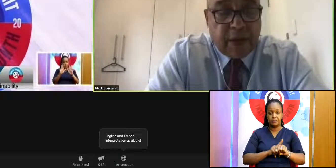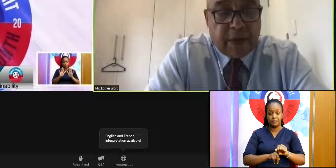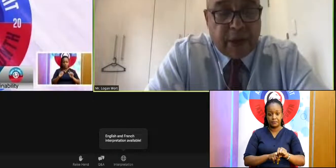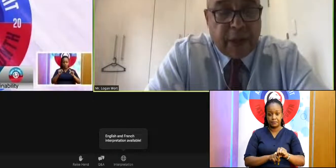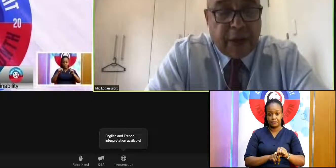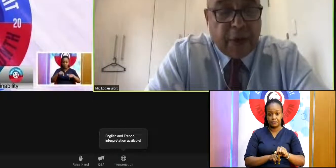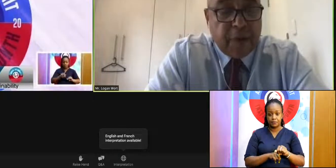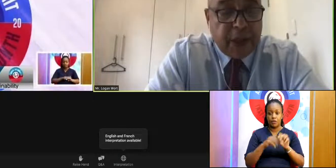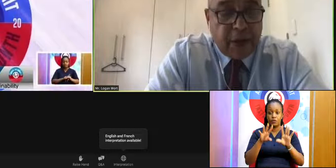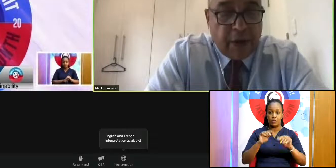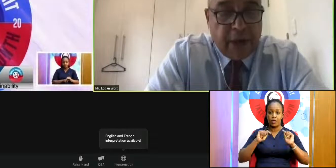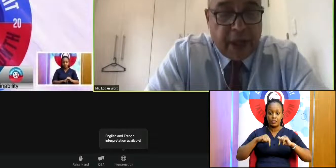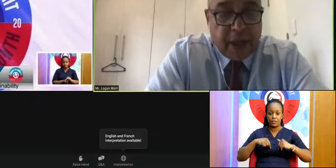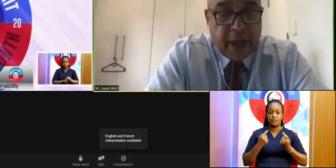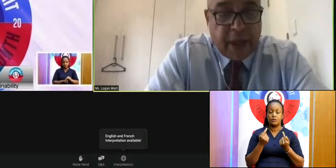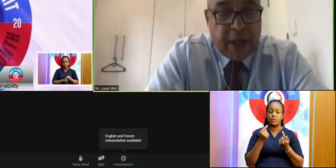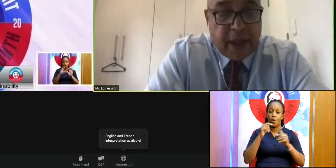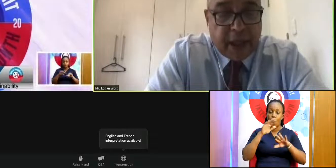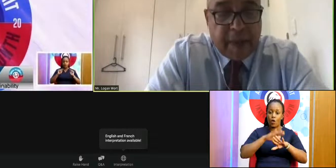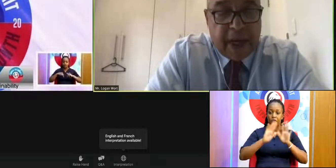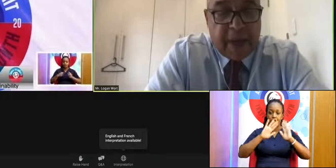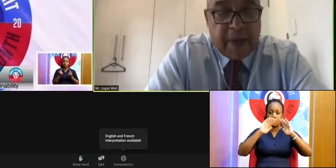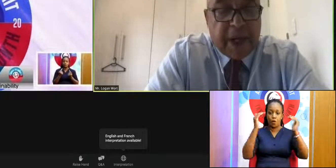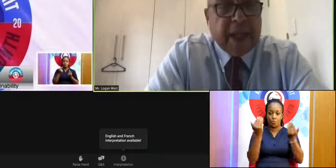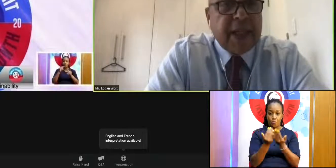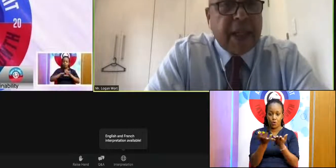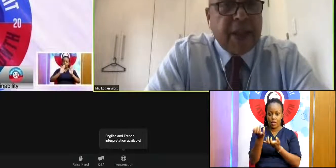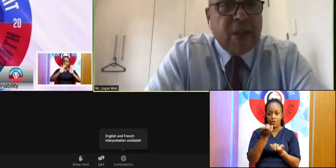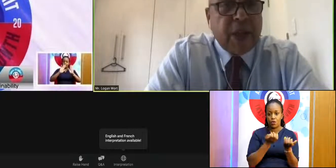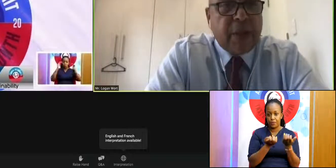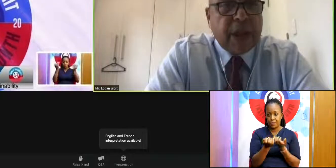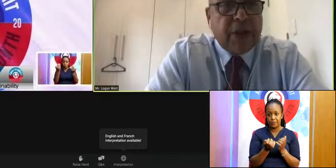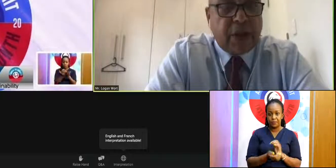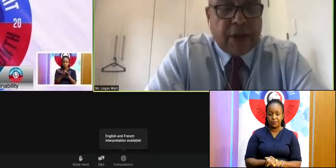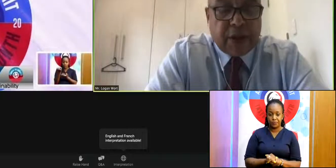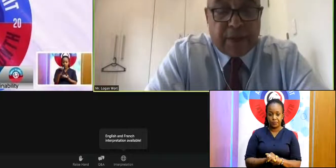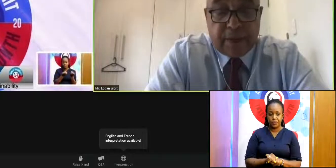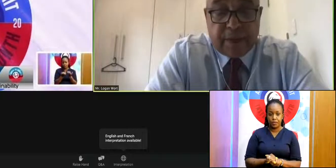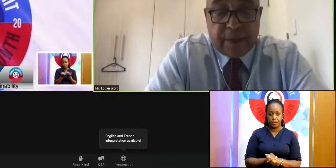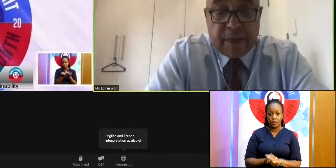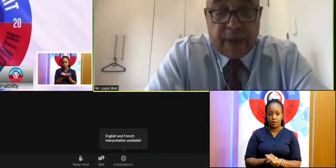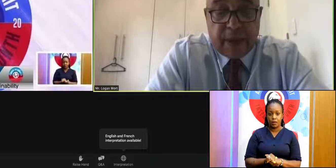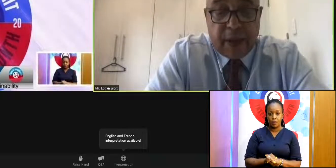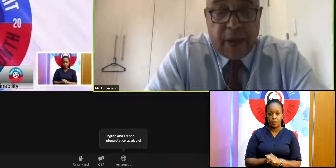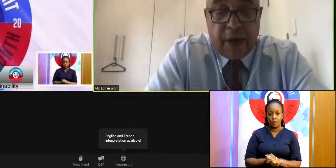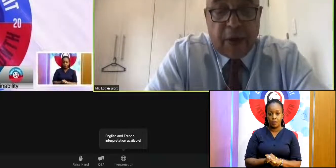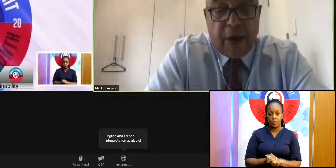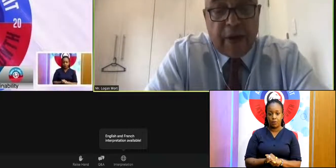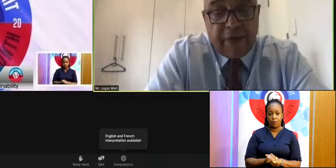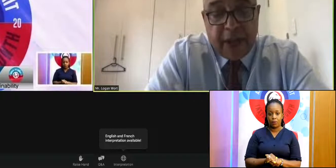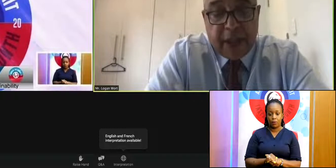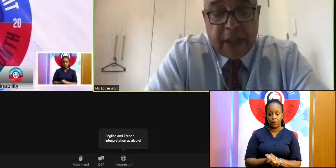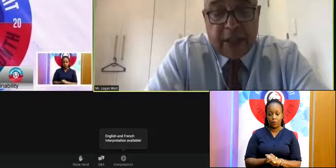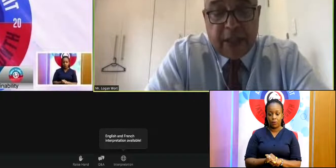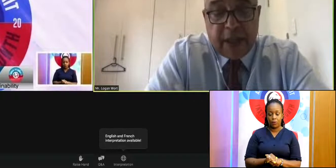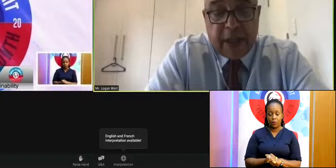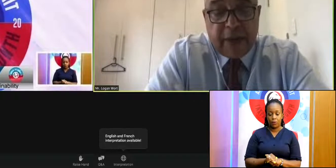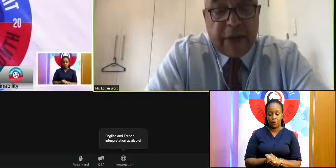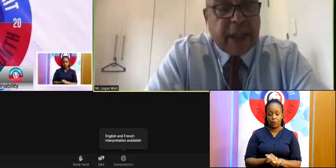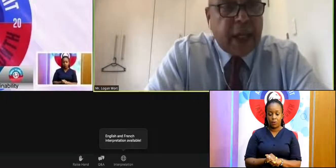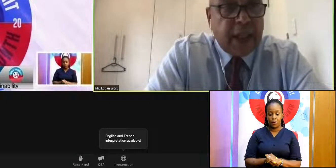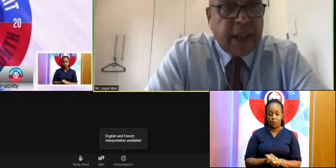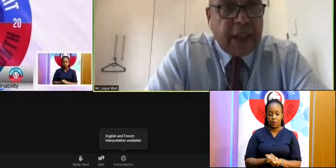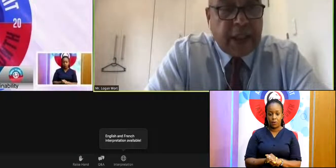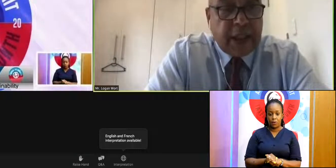find ourselves in the global economy. This pandemic has taken the world by shock. Although Africa